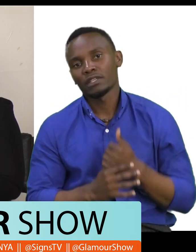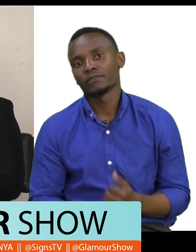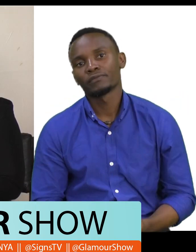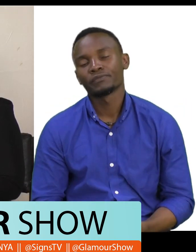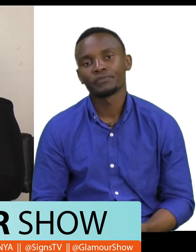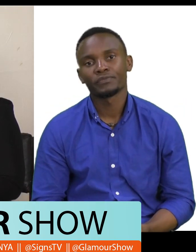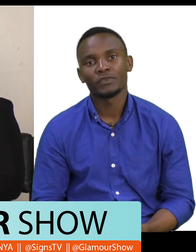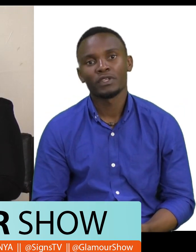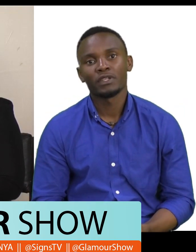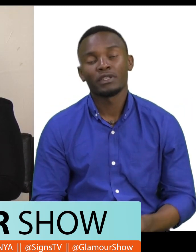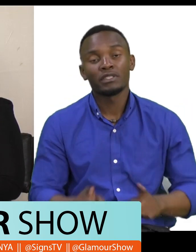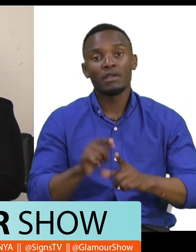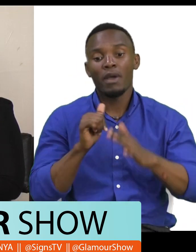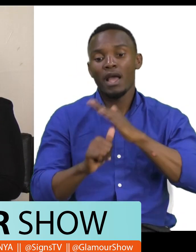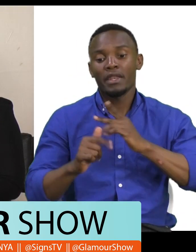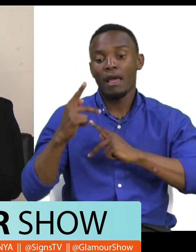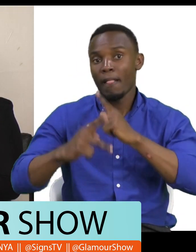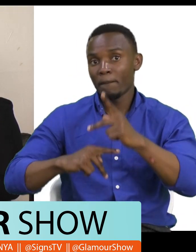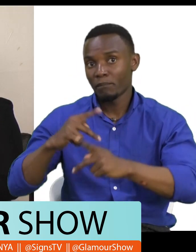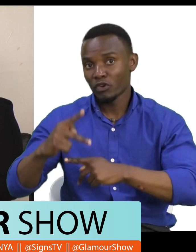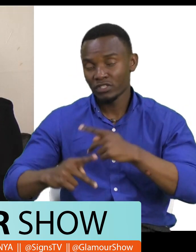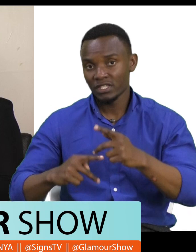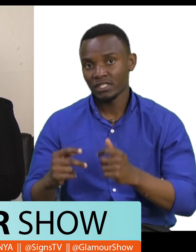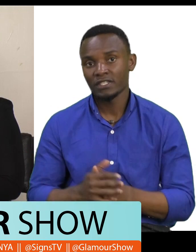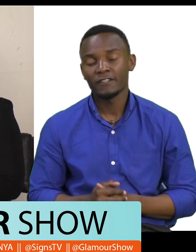waxing process. So